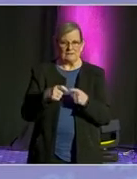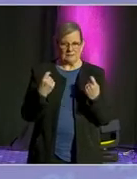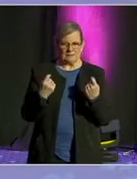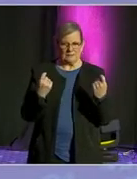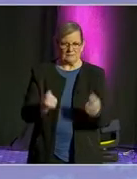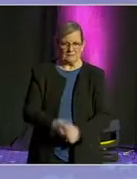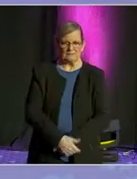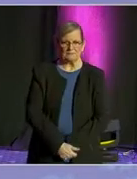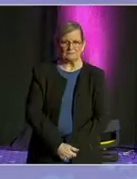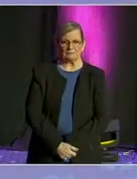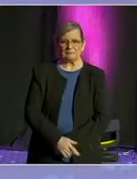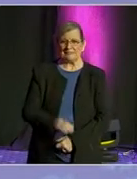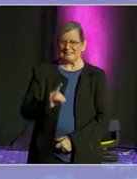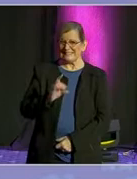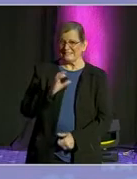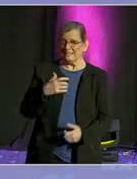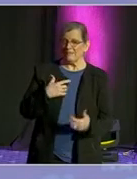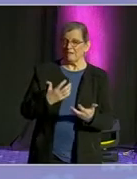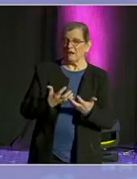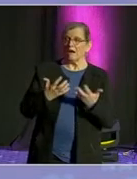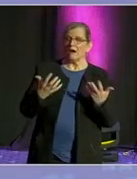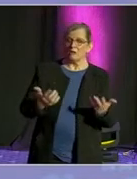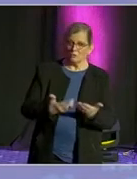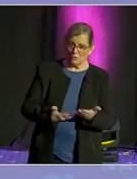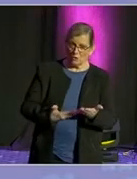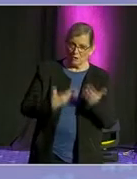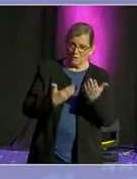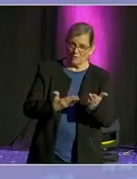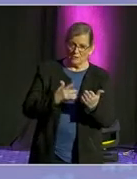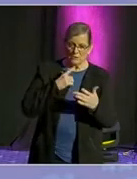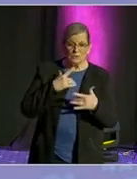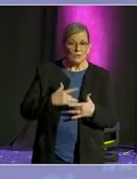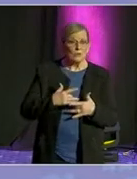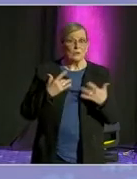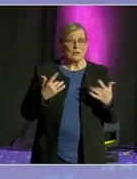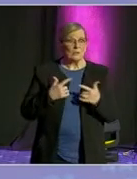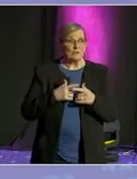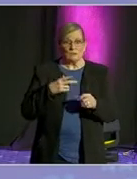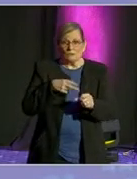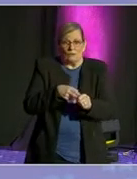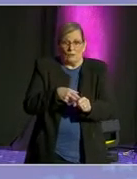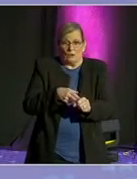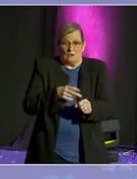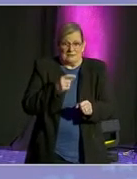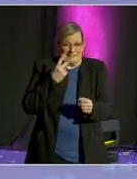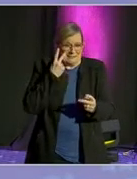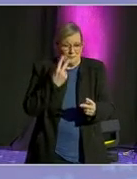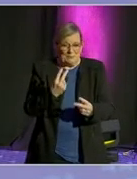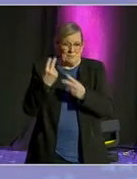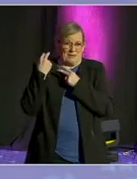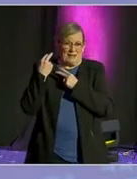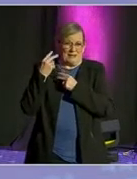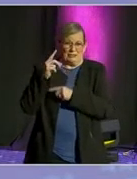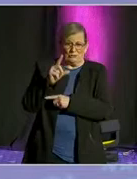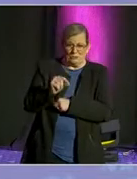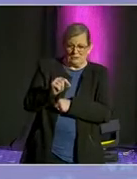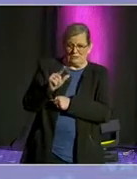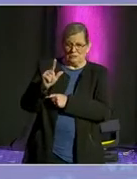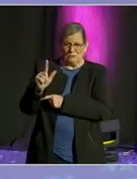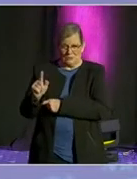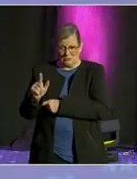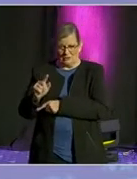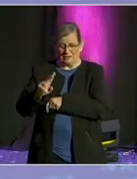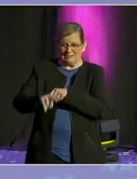The district still has a ton to offer, and we're thrilled to be able to join everyone to commemorate the 2021 National Cherry